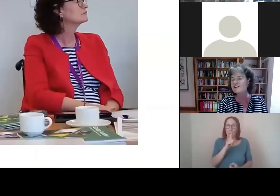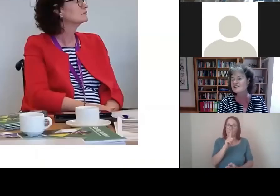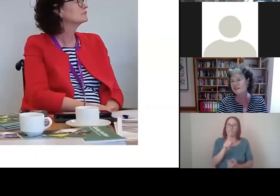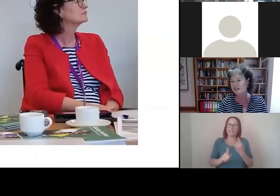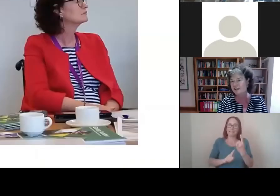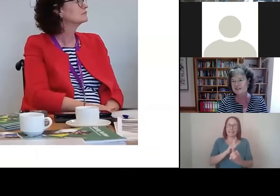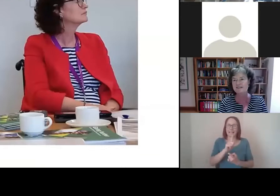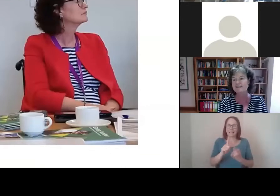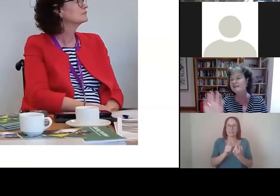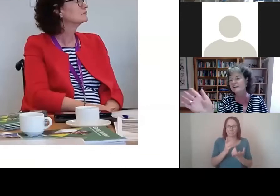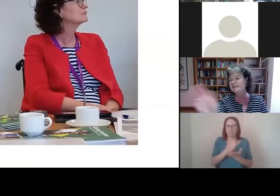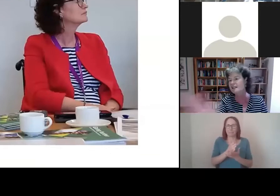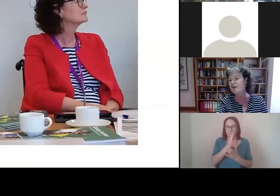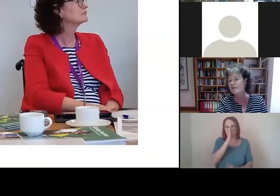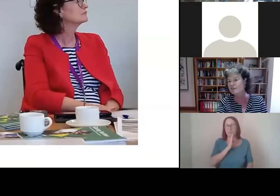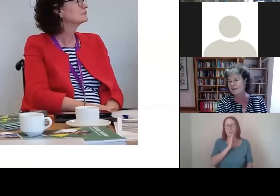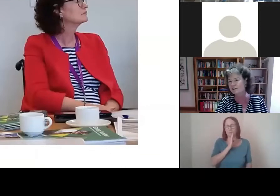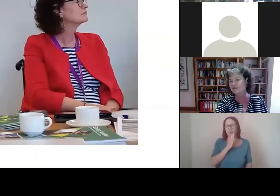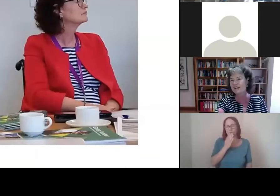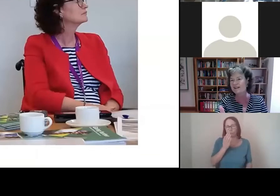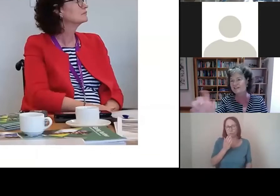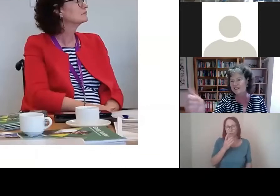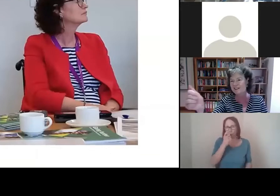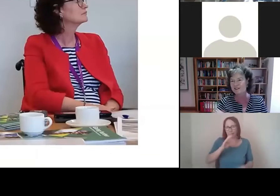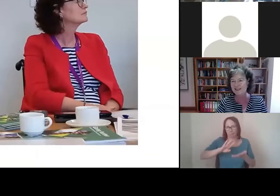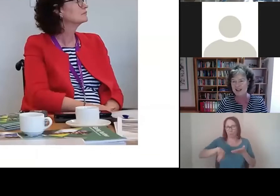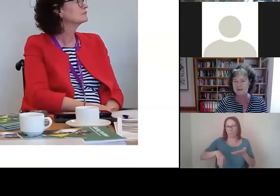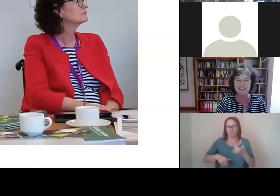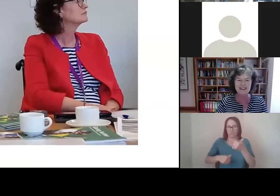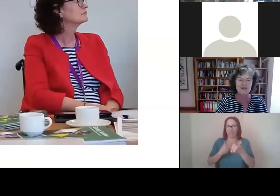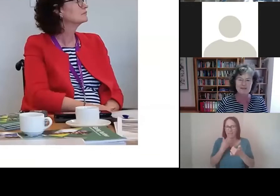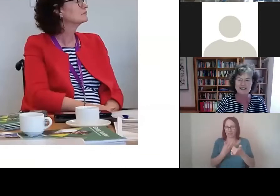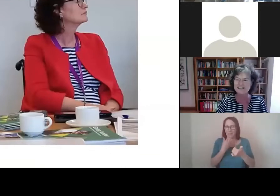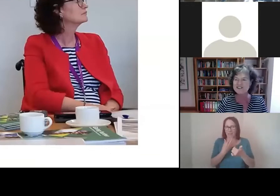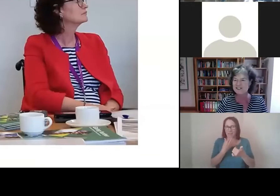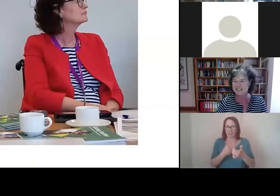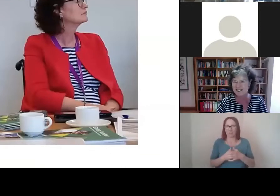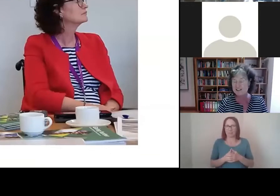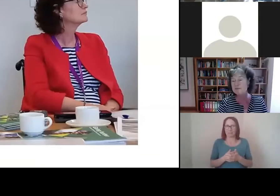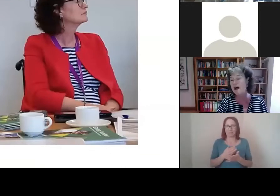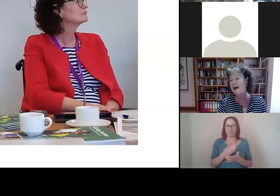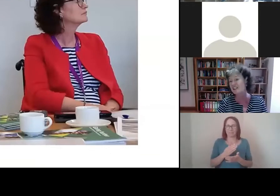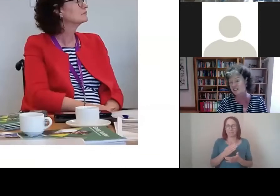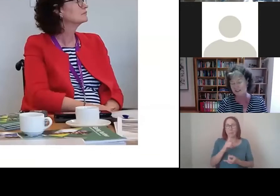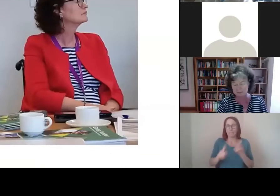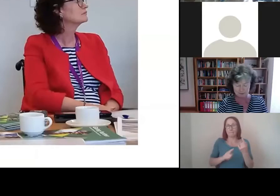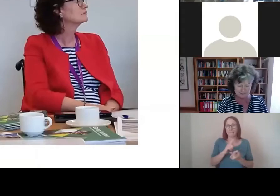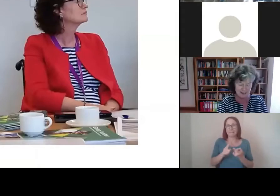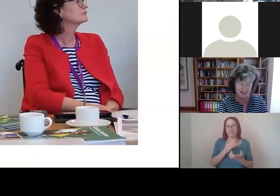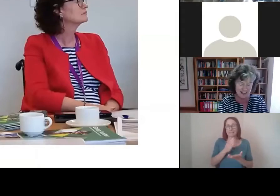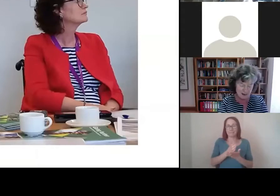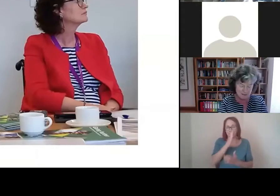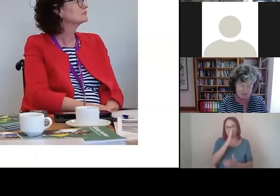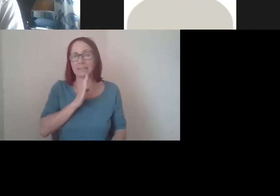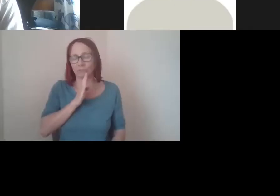are serious. You can take it off now. Thank you, Emma. Meetings are serious, but actually,